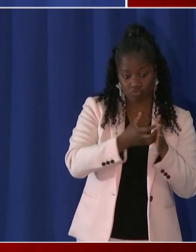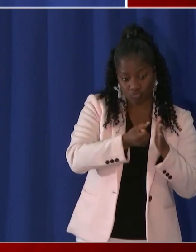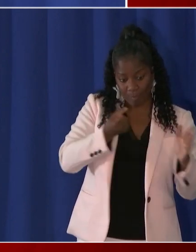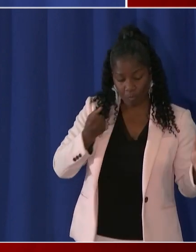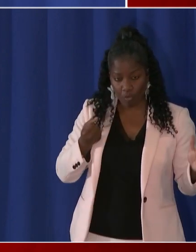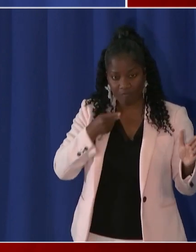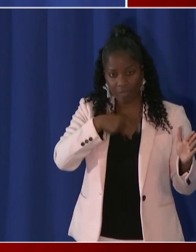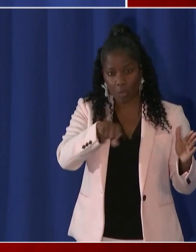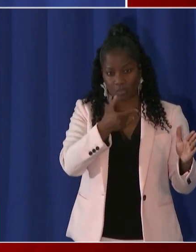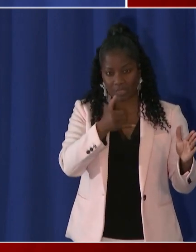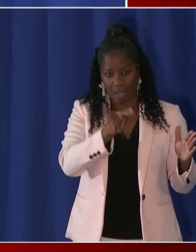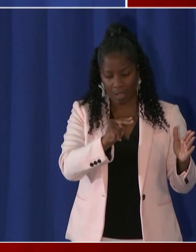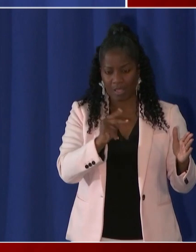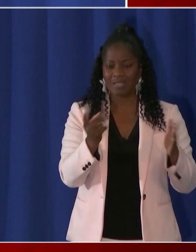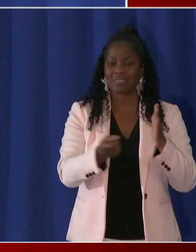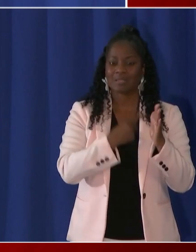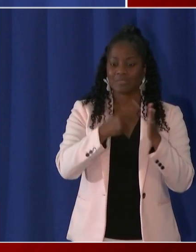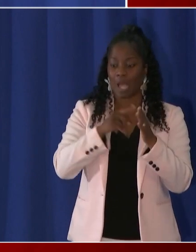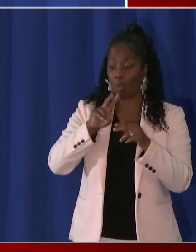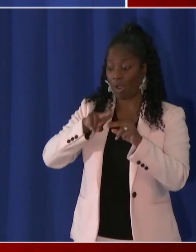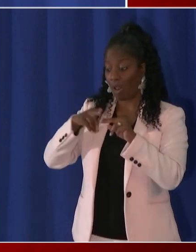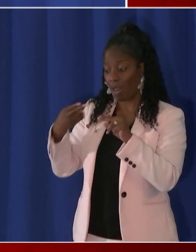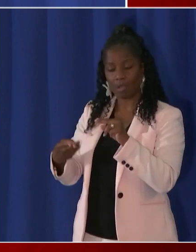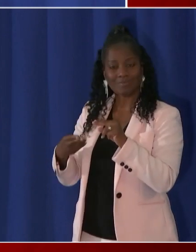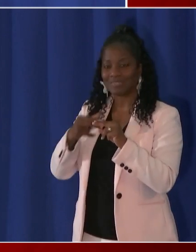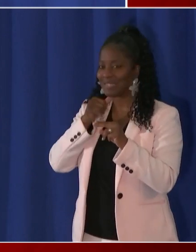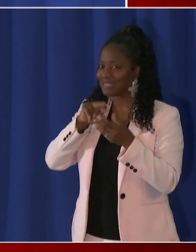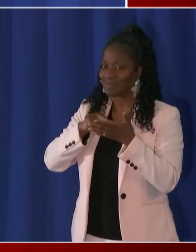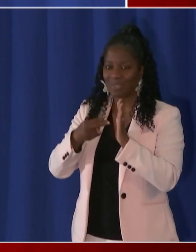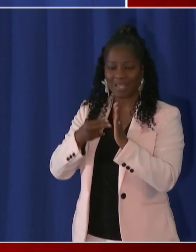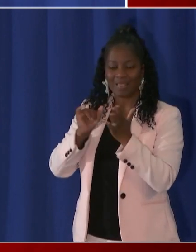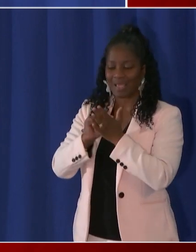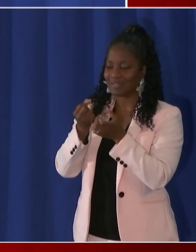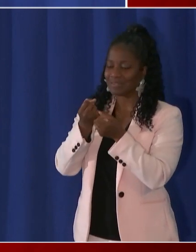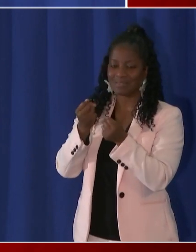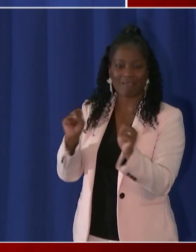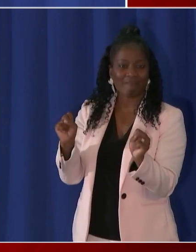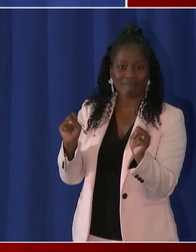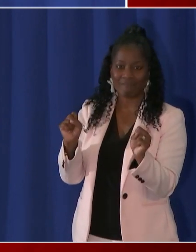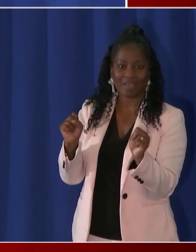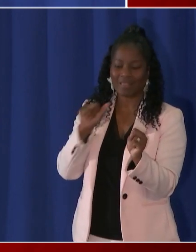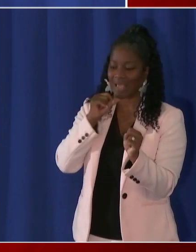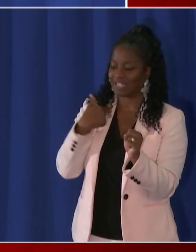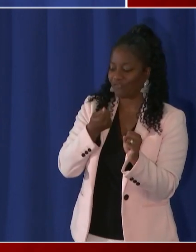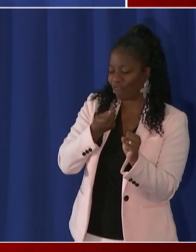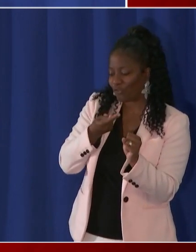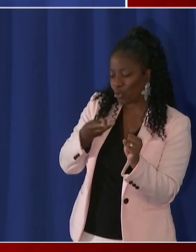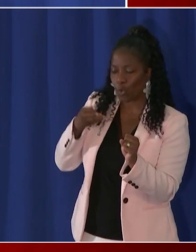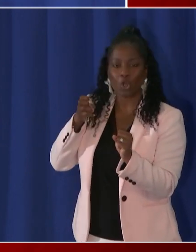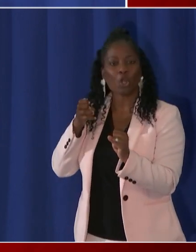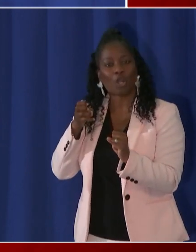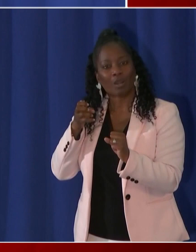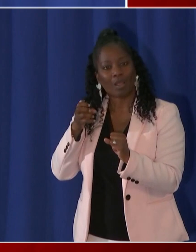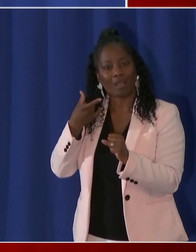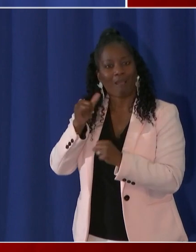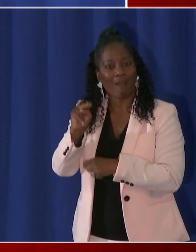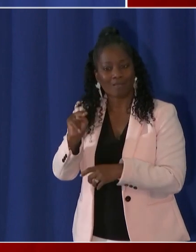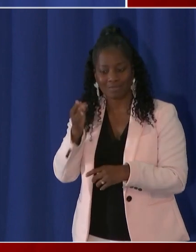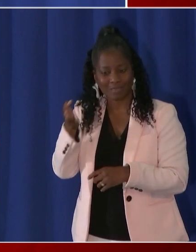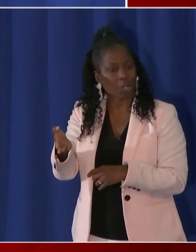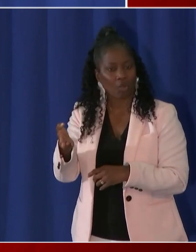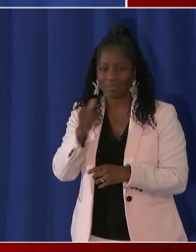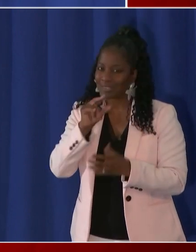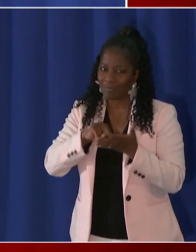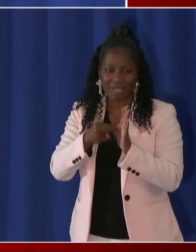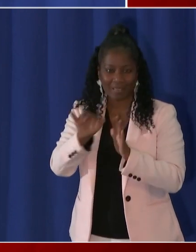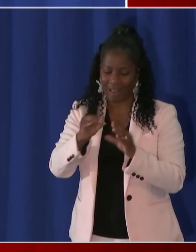remove guns. Sometimes when it is lower, it doesn't necessarily mean that there are fewer guns. So we